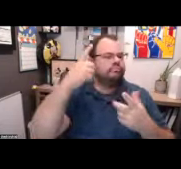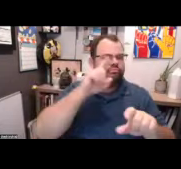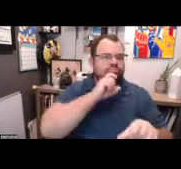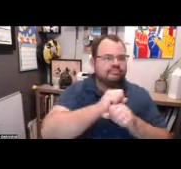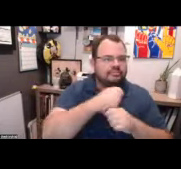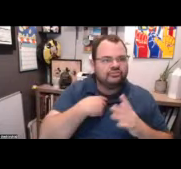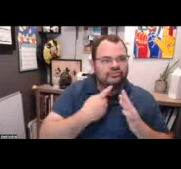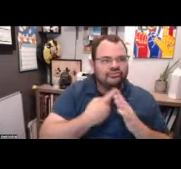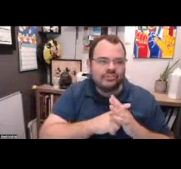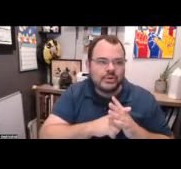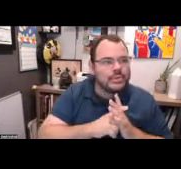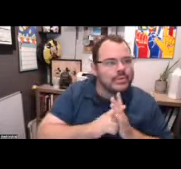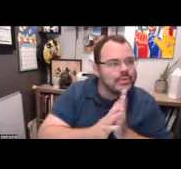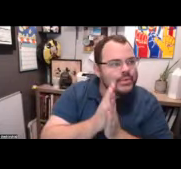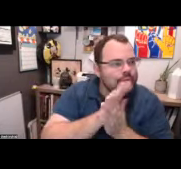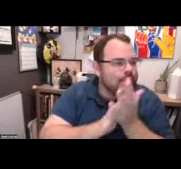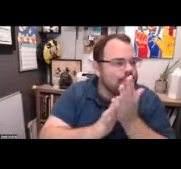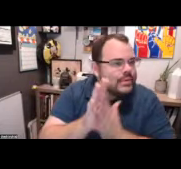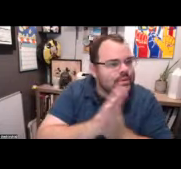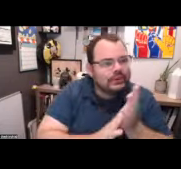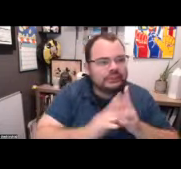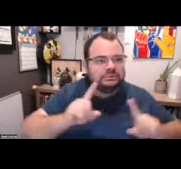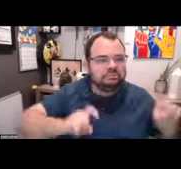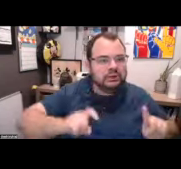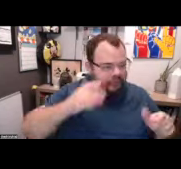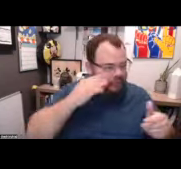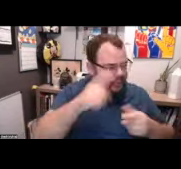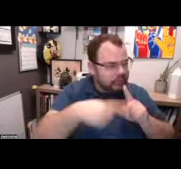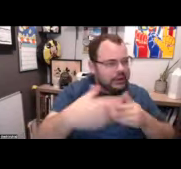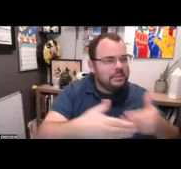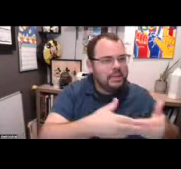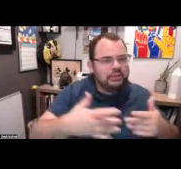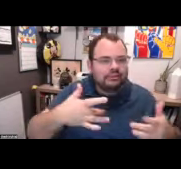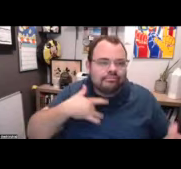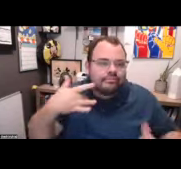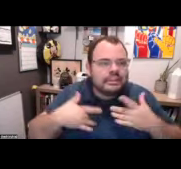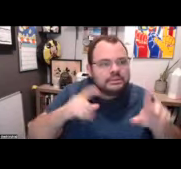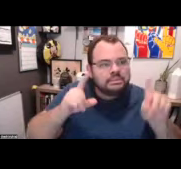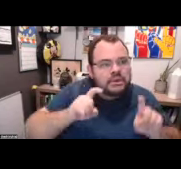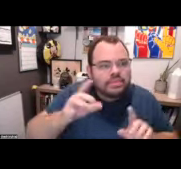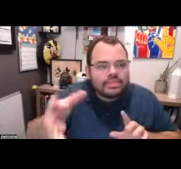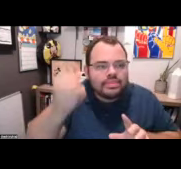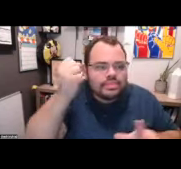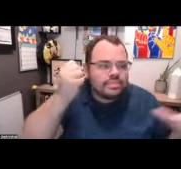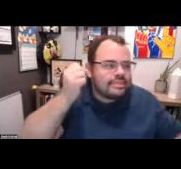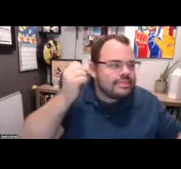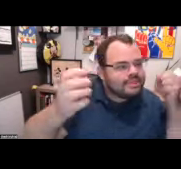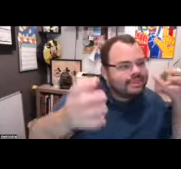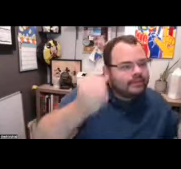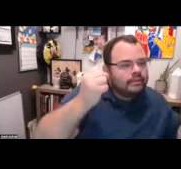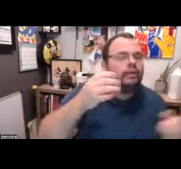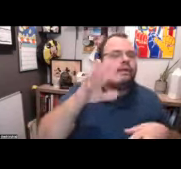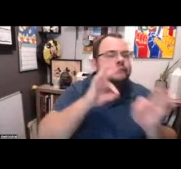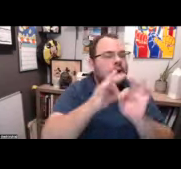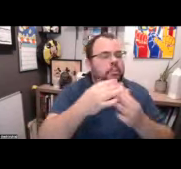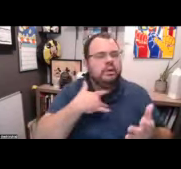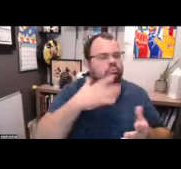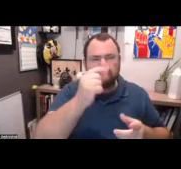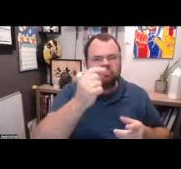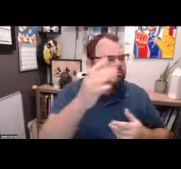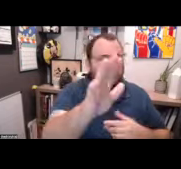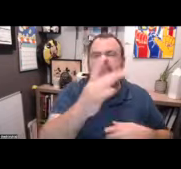around, and everything starts. I don't know, and they were all wanting to